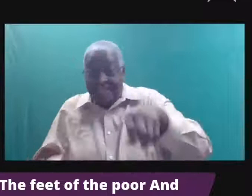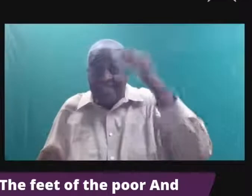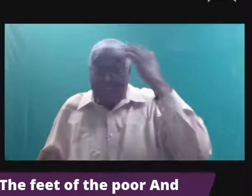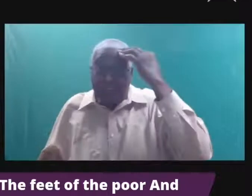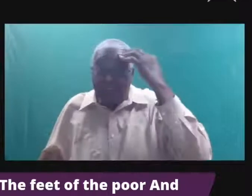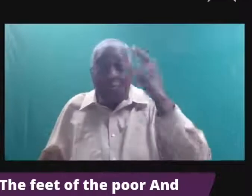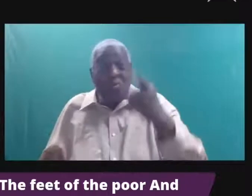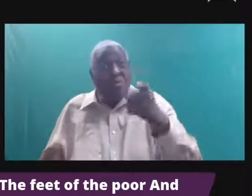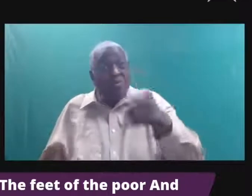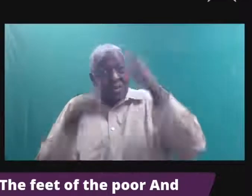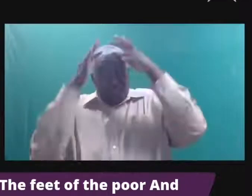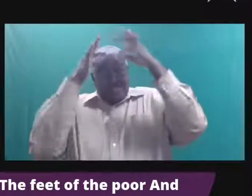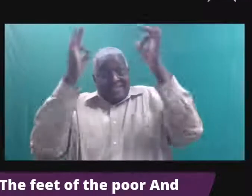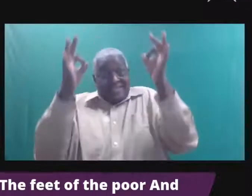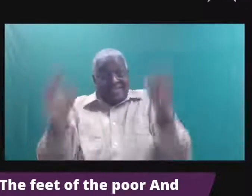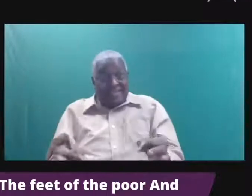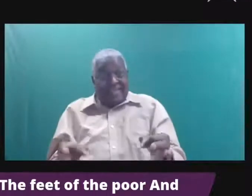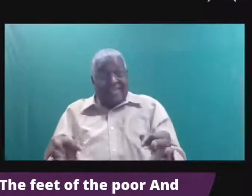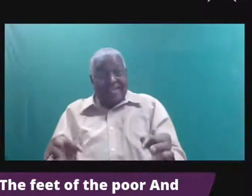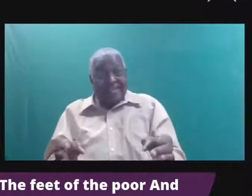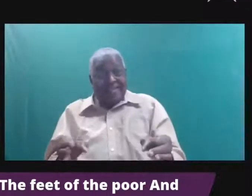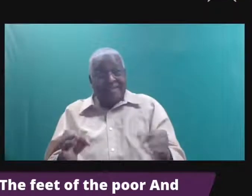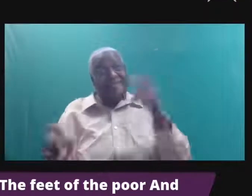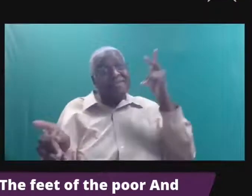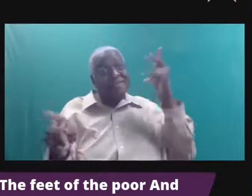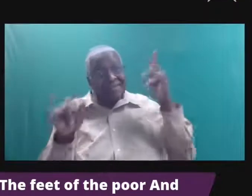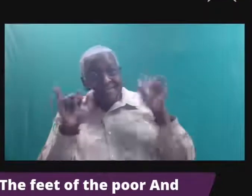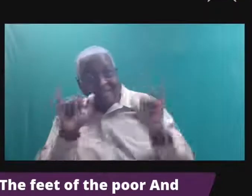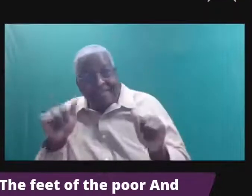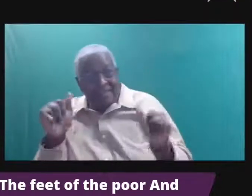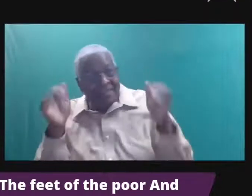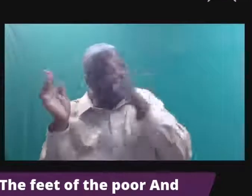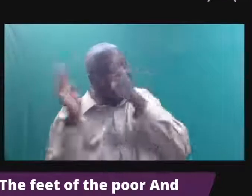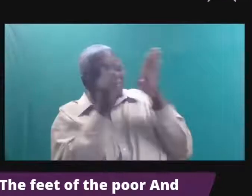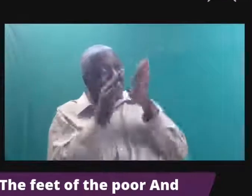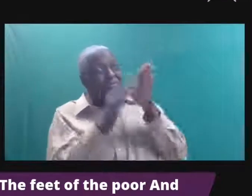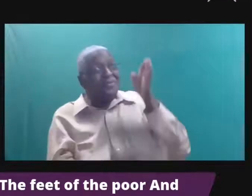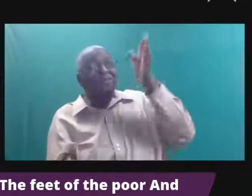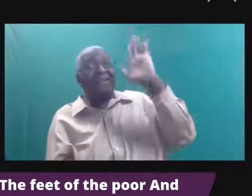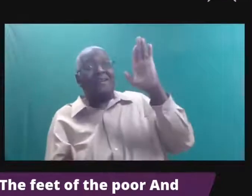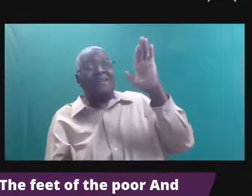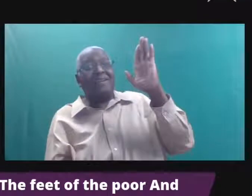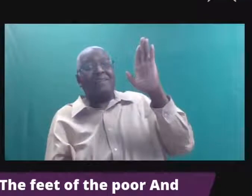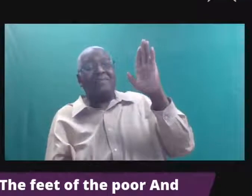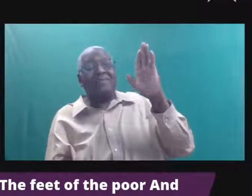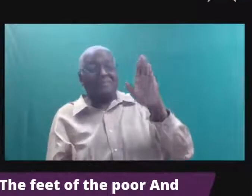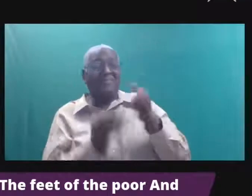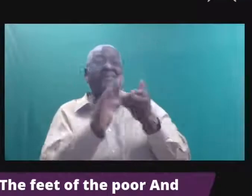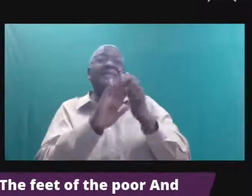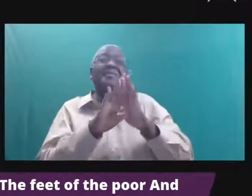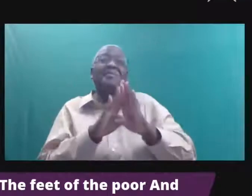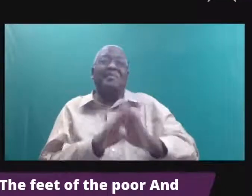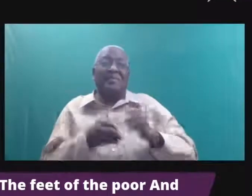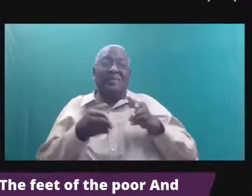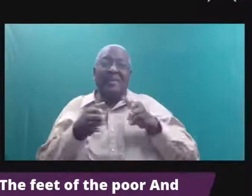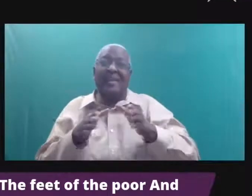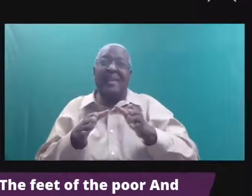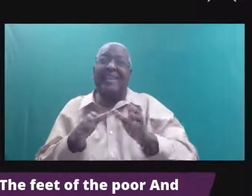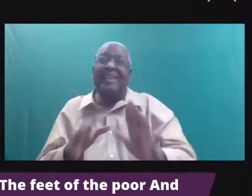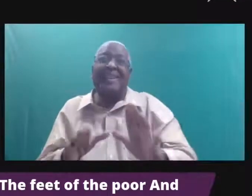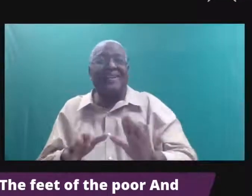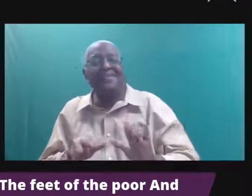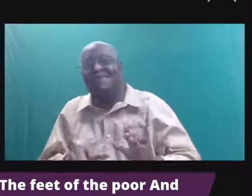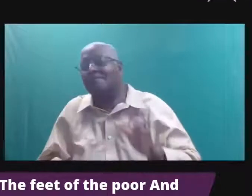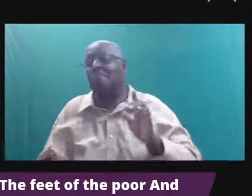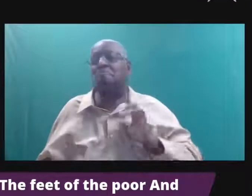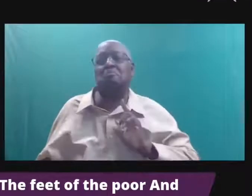up your mind to keep your mind fixed on God, the peace of God will allow you to navigate storms with no problems.